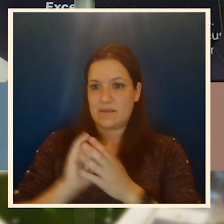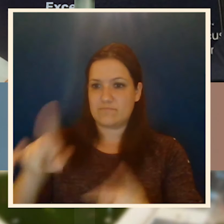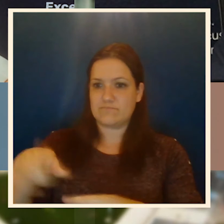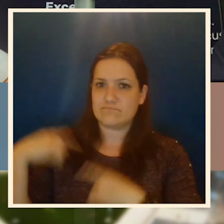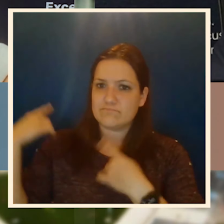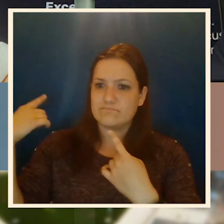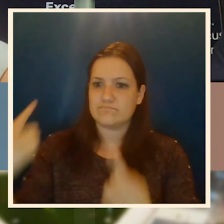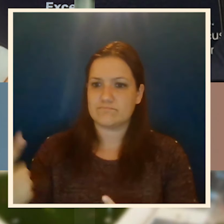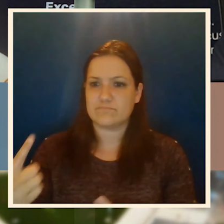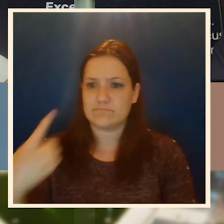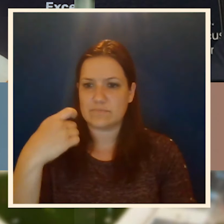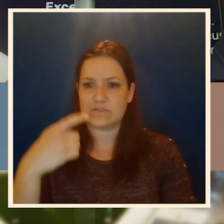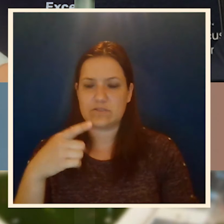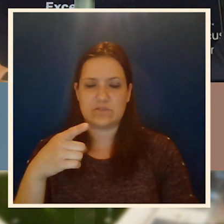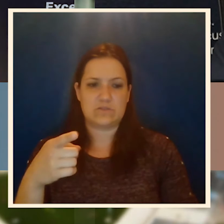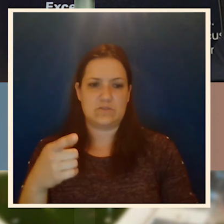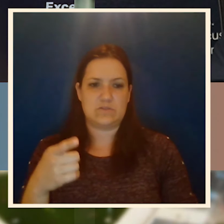time, because